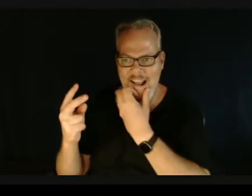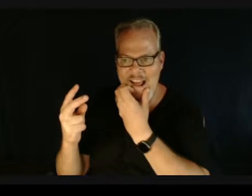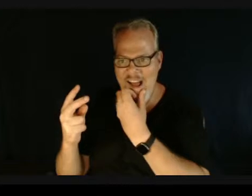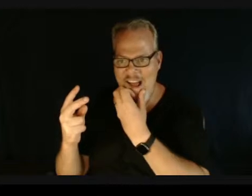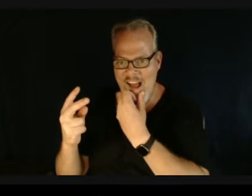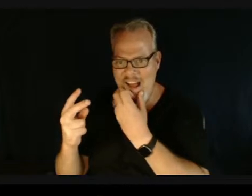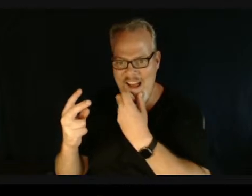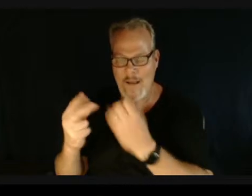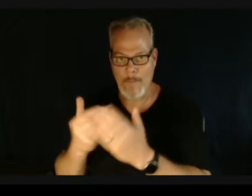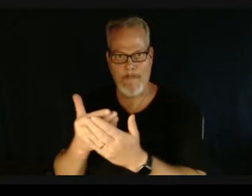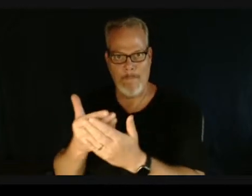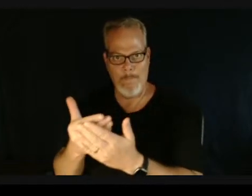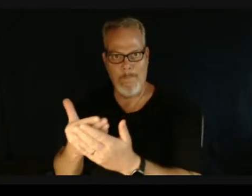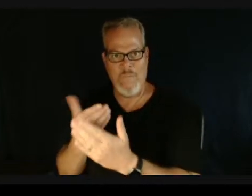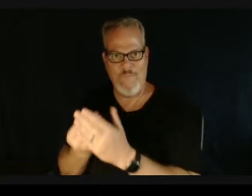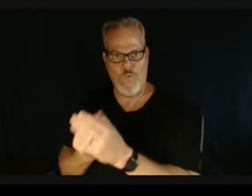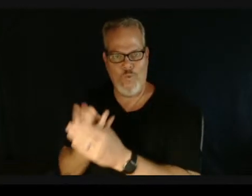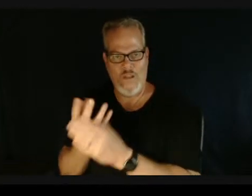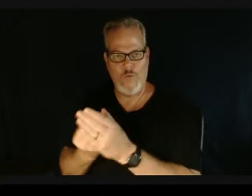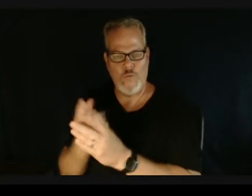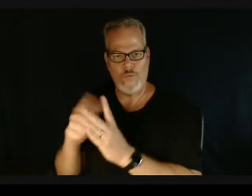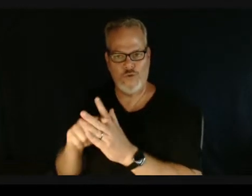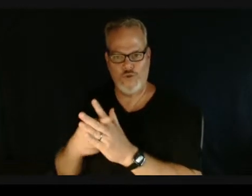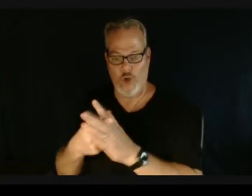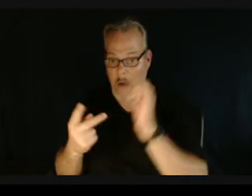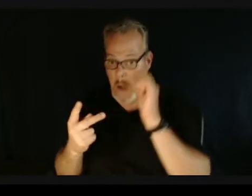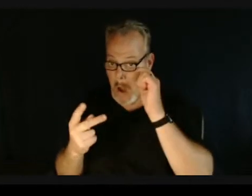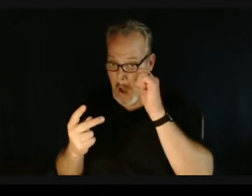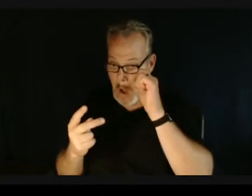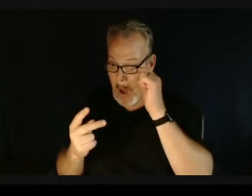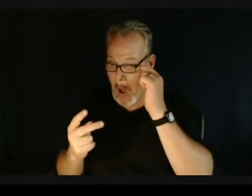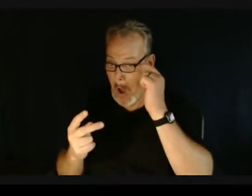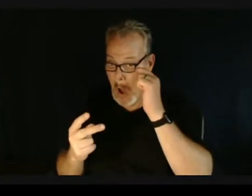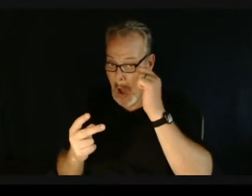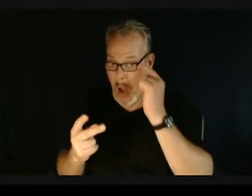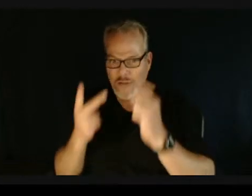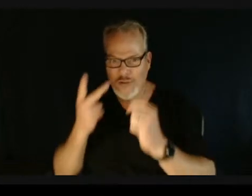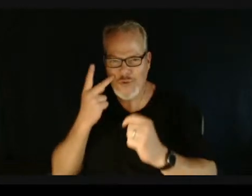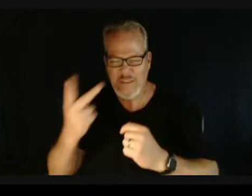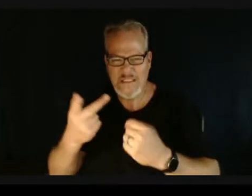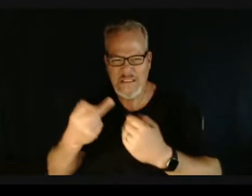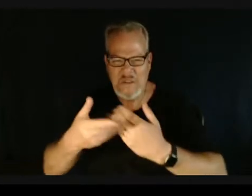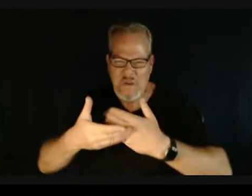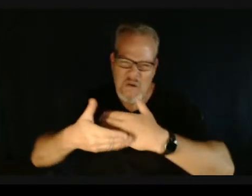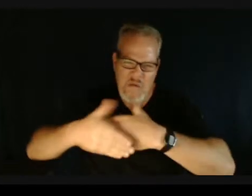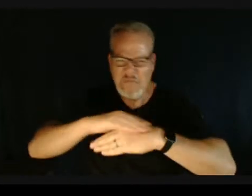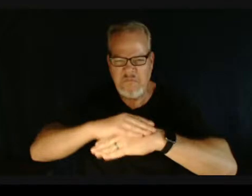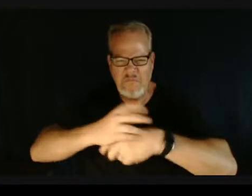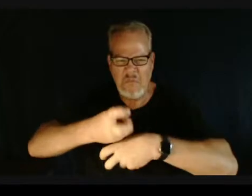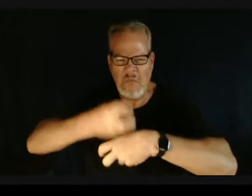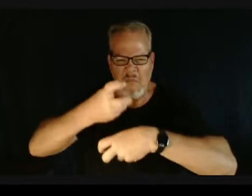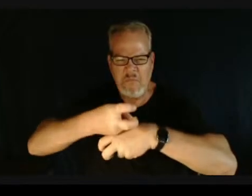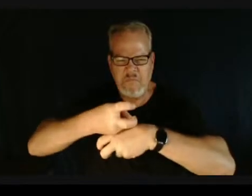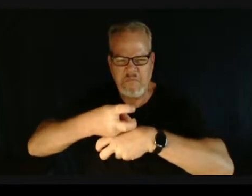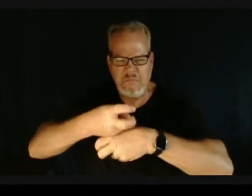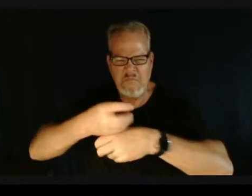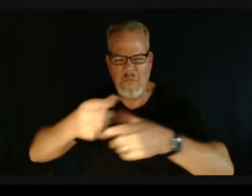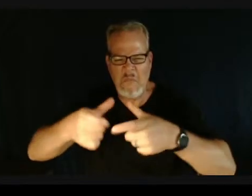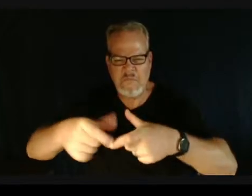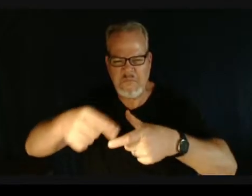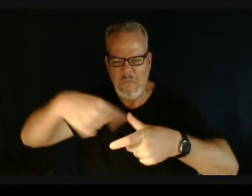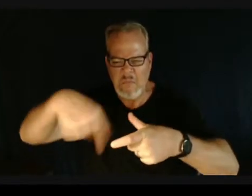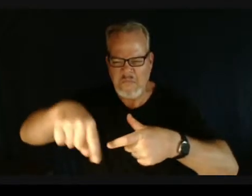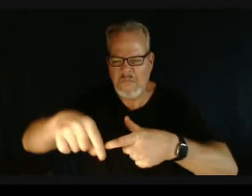before our eruption begins. You can see our old crusted crater floor with all those old mineral deposits that we're used to looking at